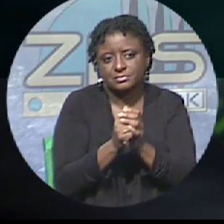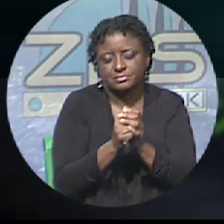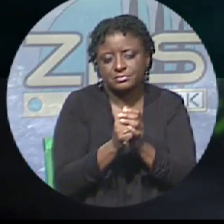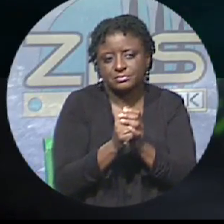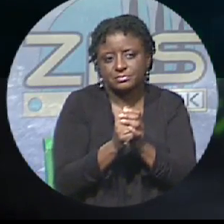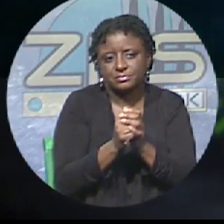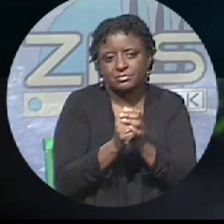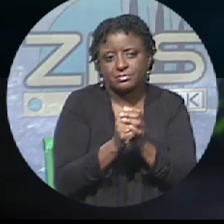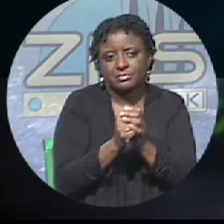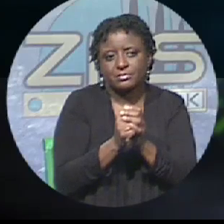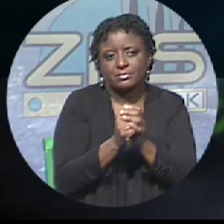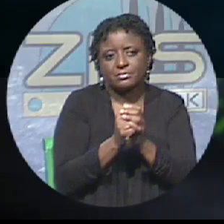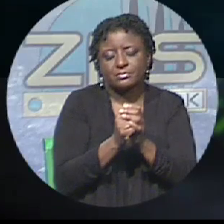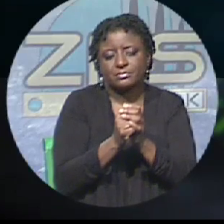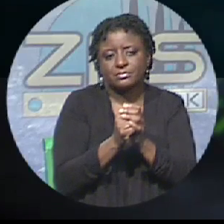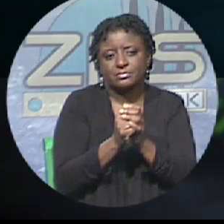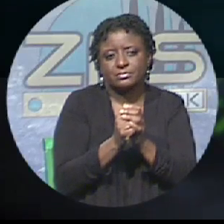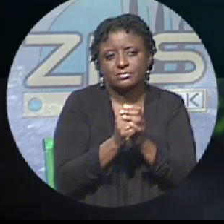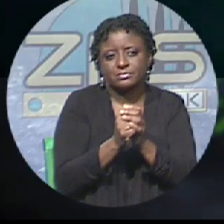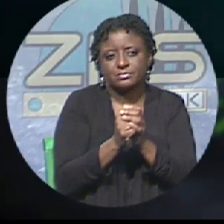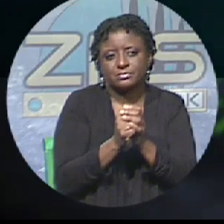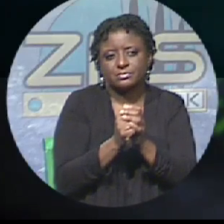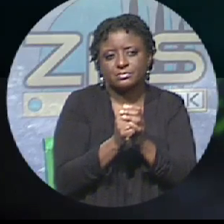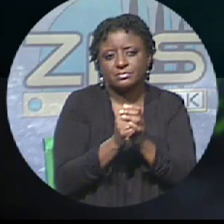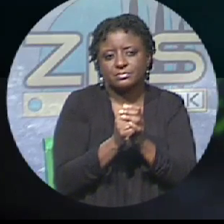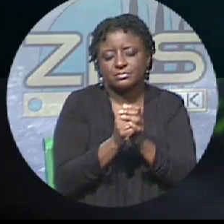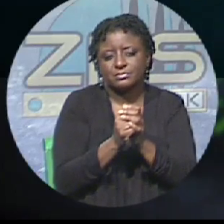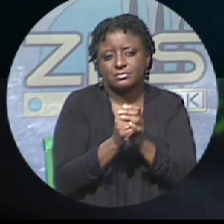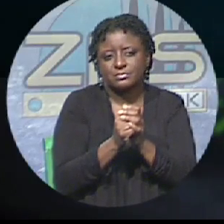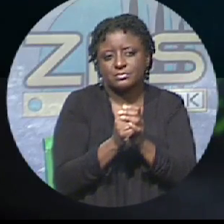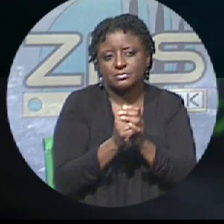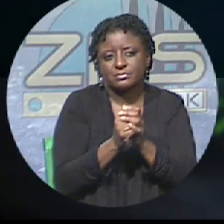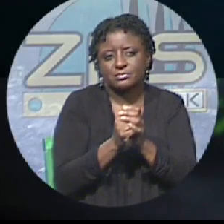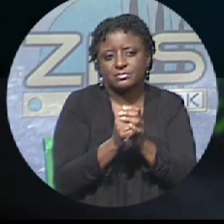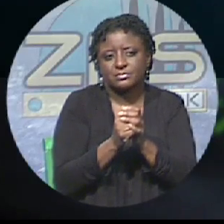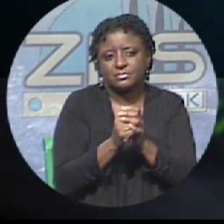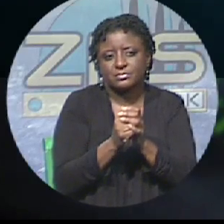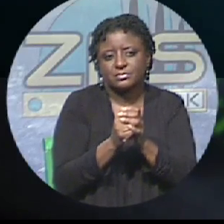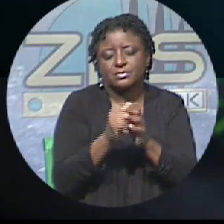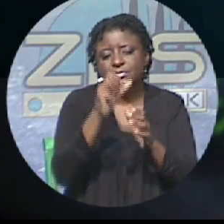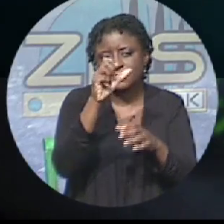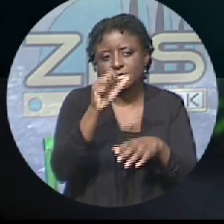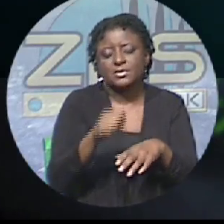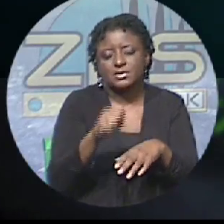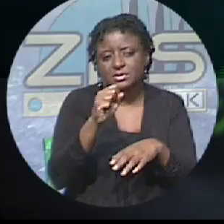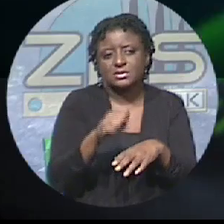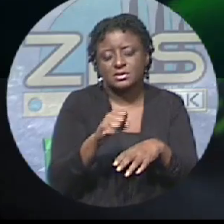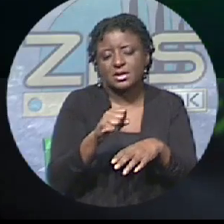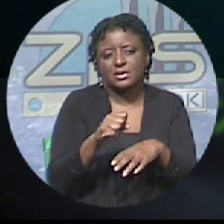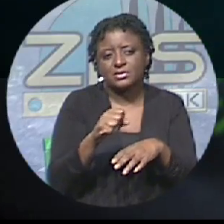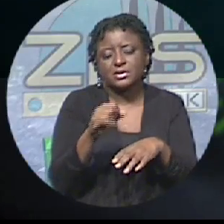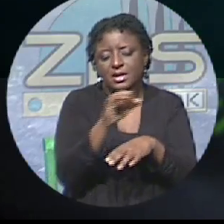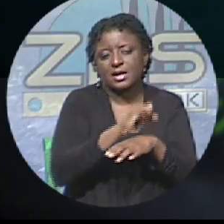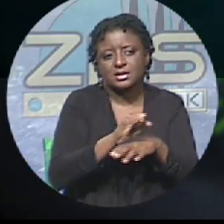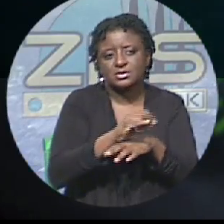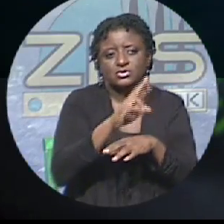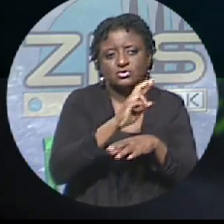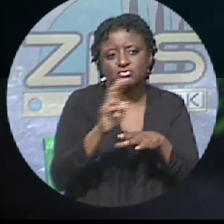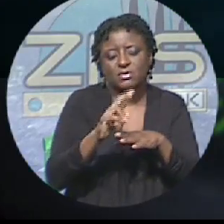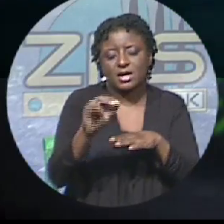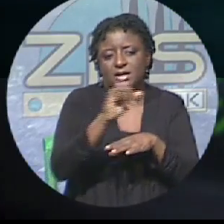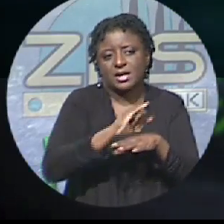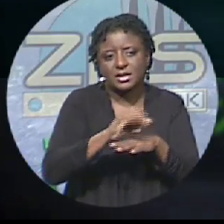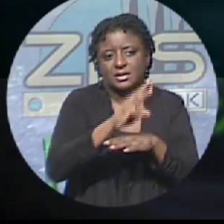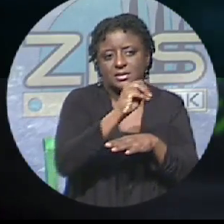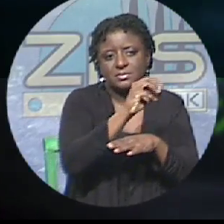Acklands, Ragged Island, Magonas, and Salvador, technicians are still having challenges reaching to the